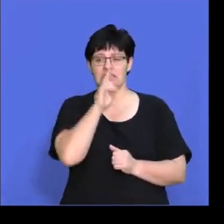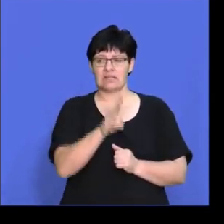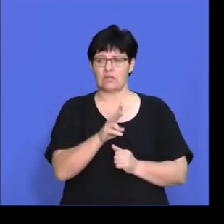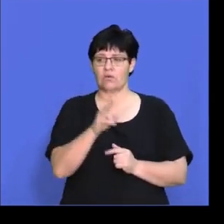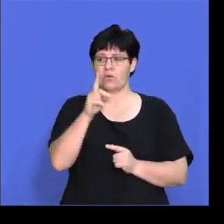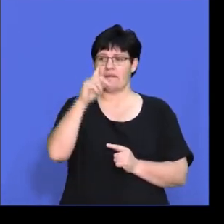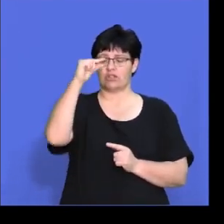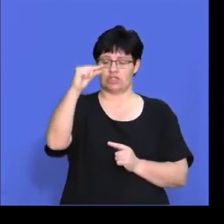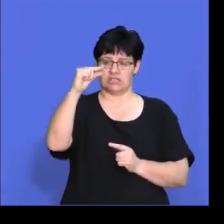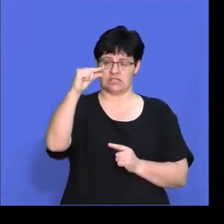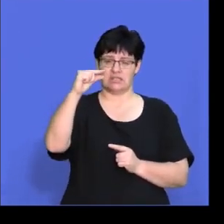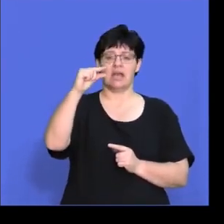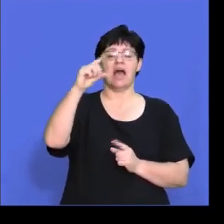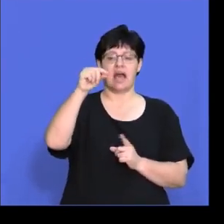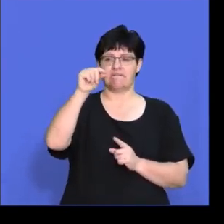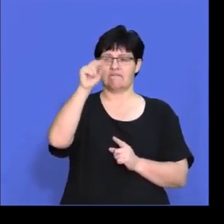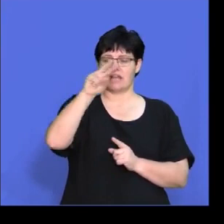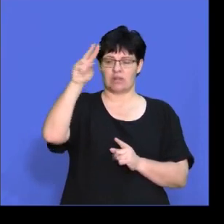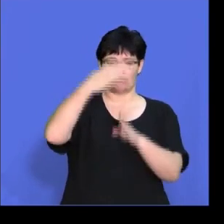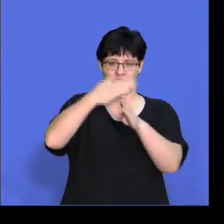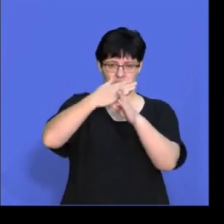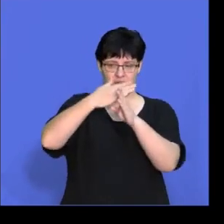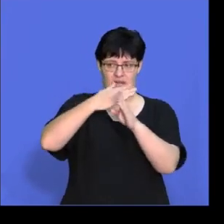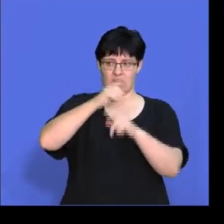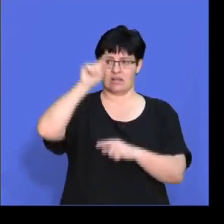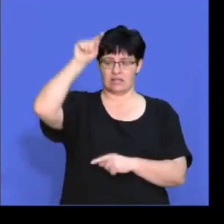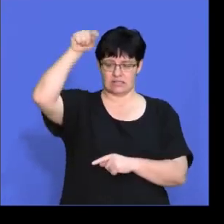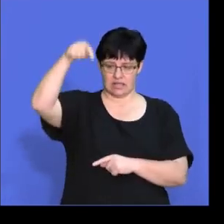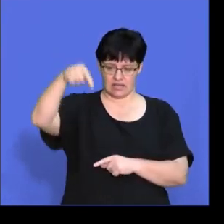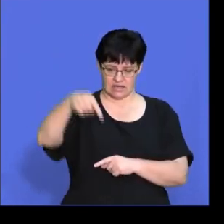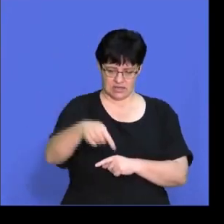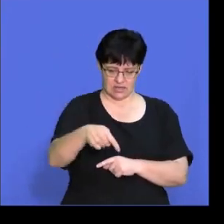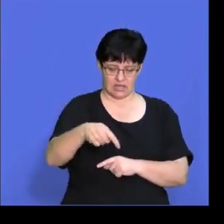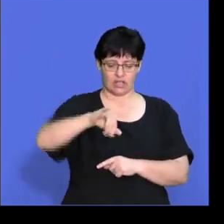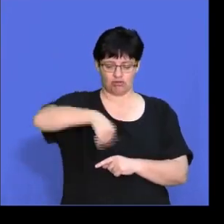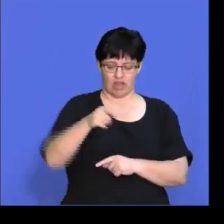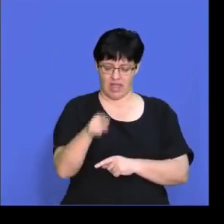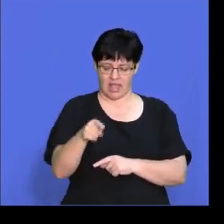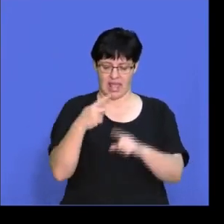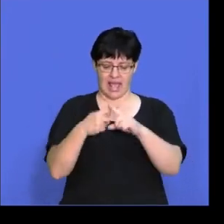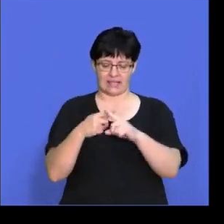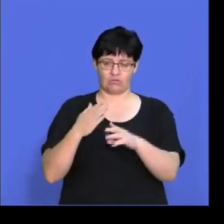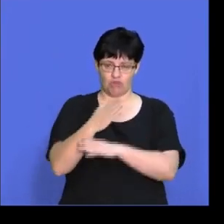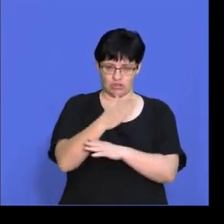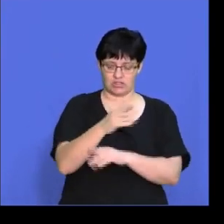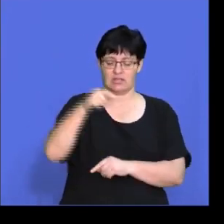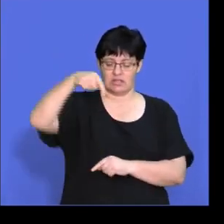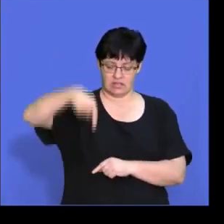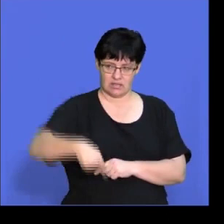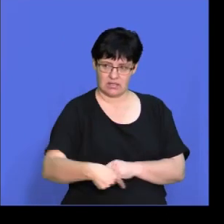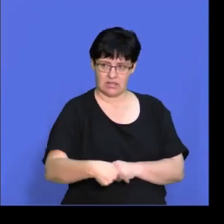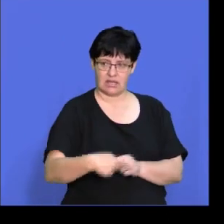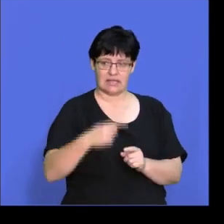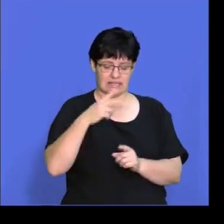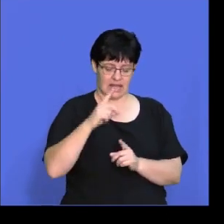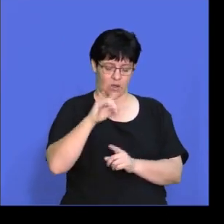So here we have g. G is this exponential function, and we can see there j is the x-intercept, and d over